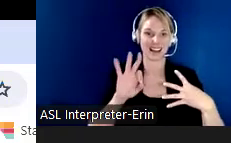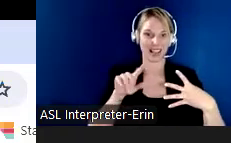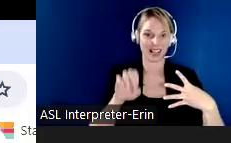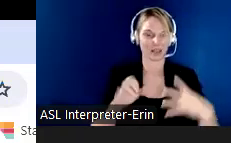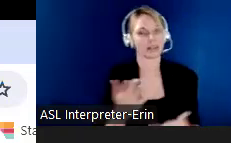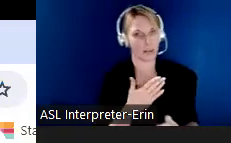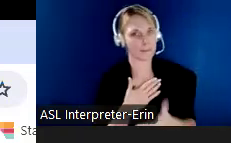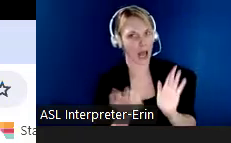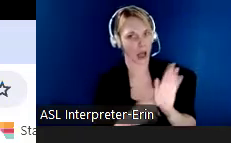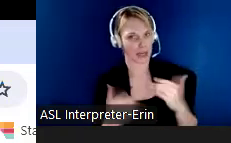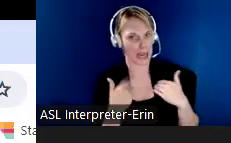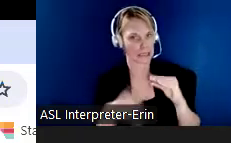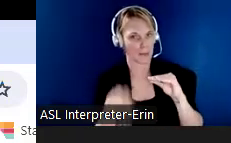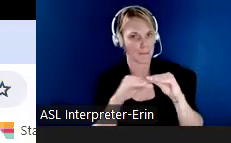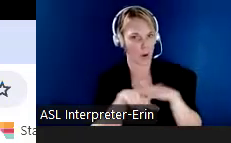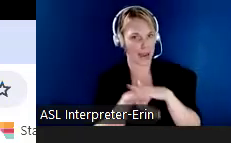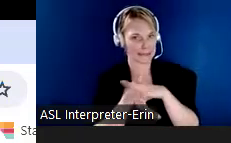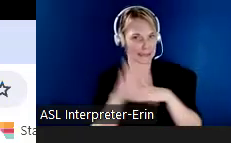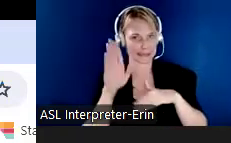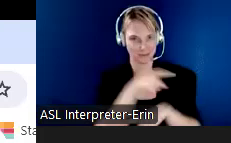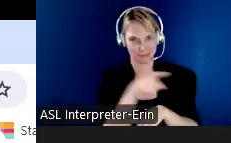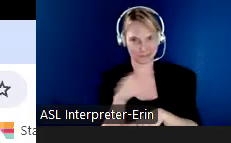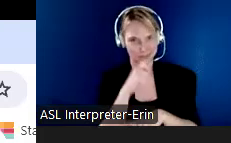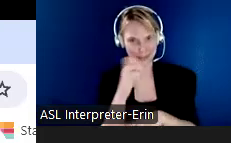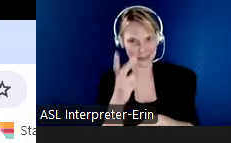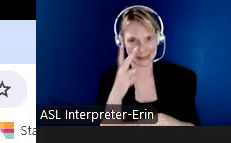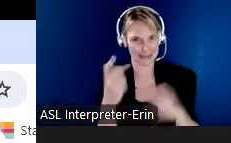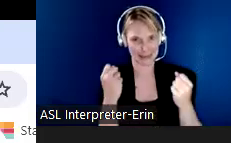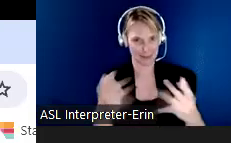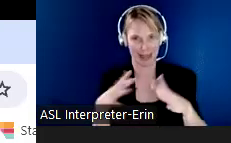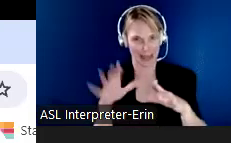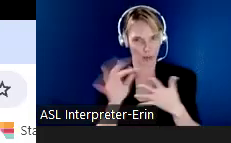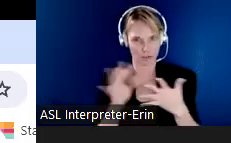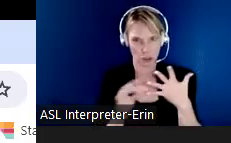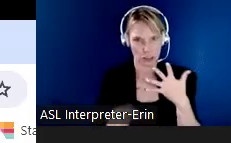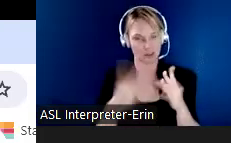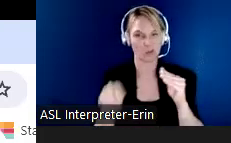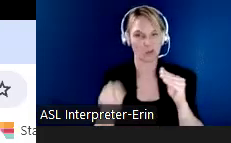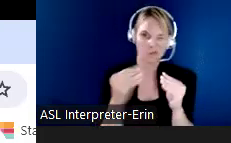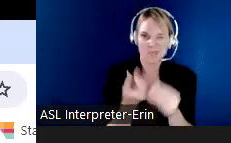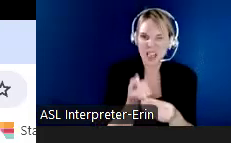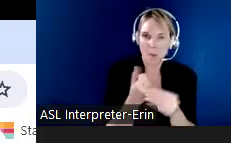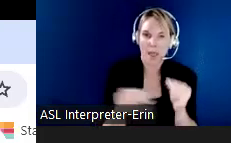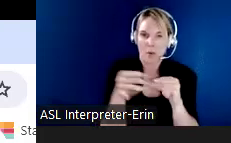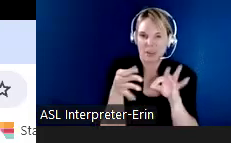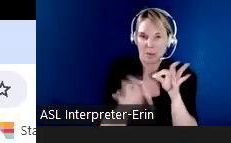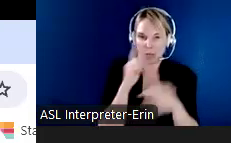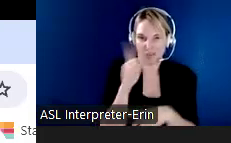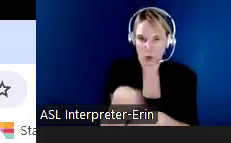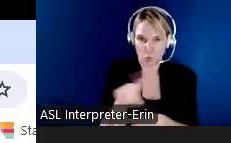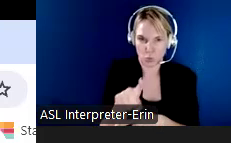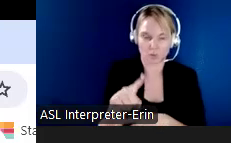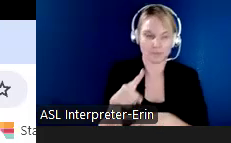that you all basically won't see as many options on your screen. So it'll be a little bit more straightforward. But once you get to the send